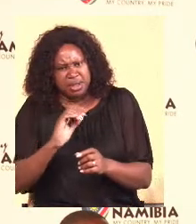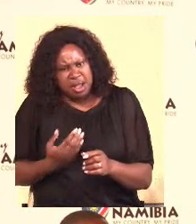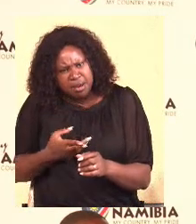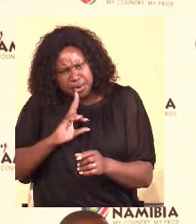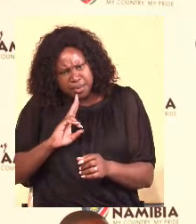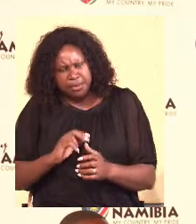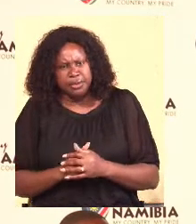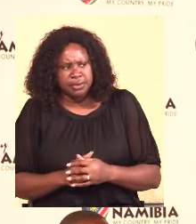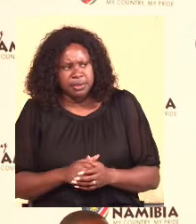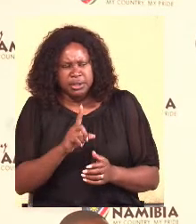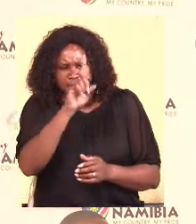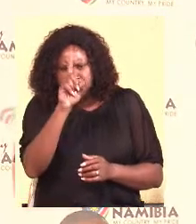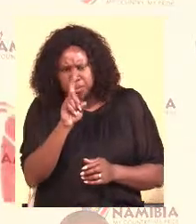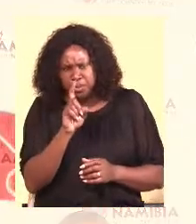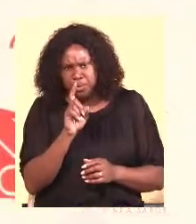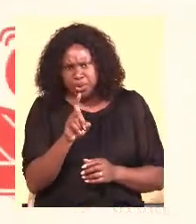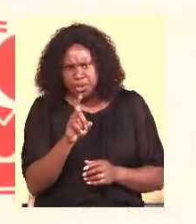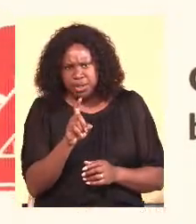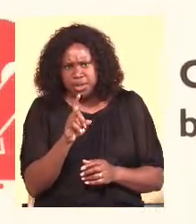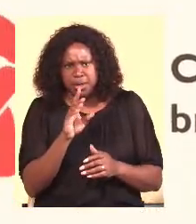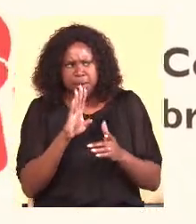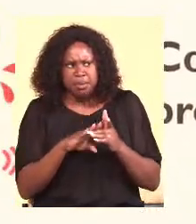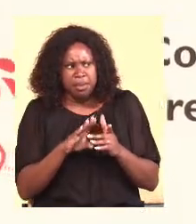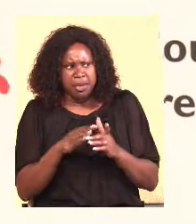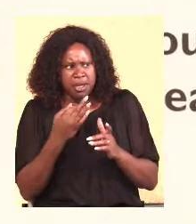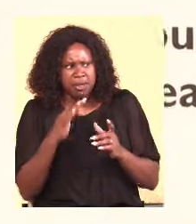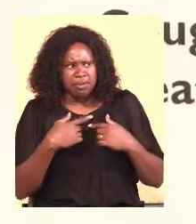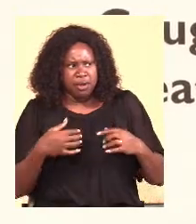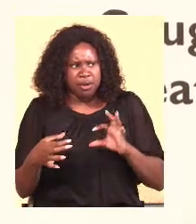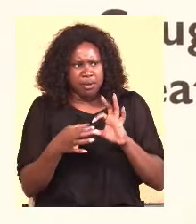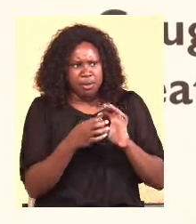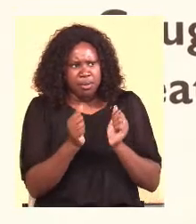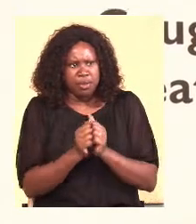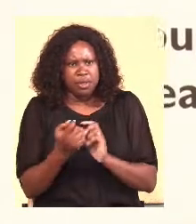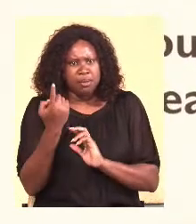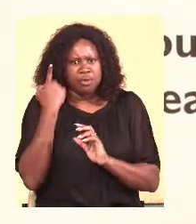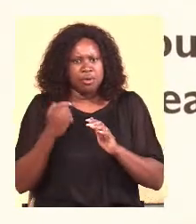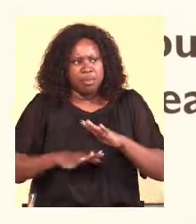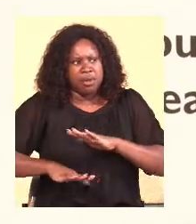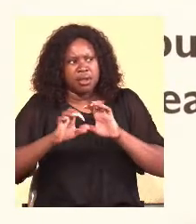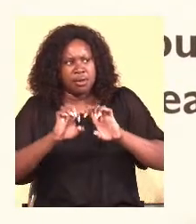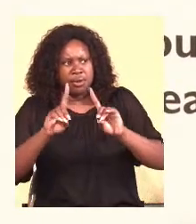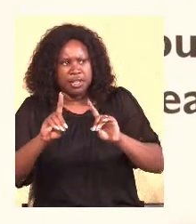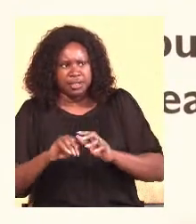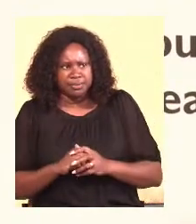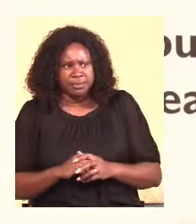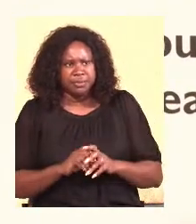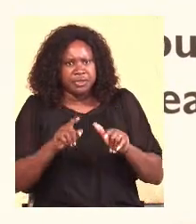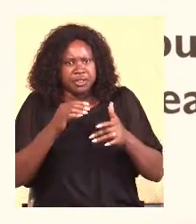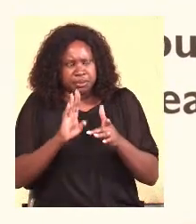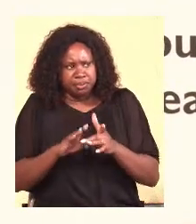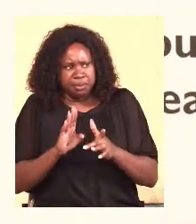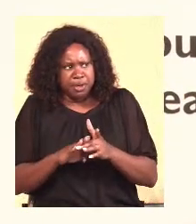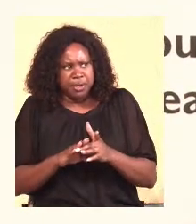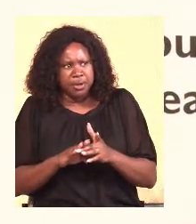and this is the question that dealt with whether we collaborate with the Ministry of Basic Education on issues